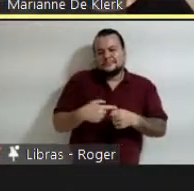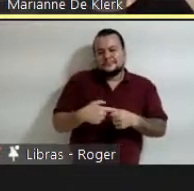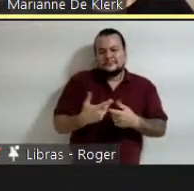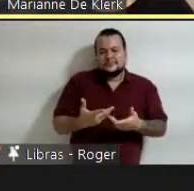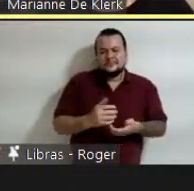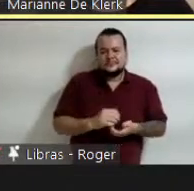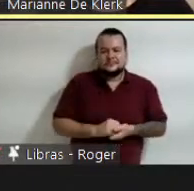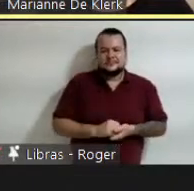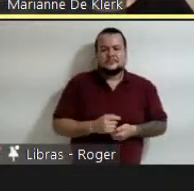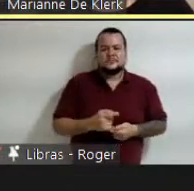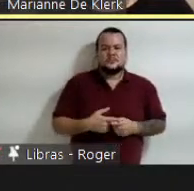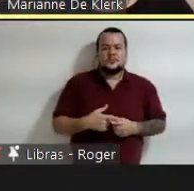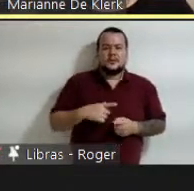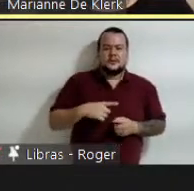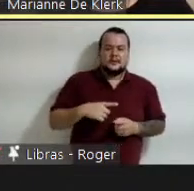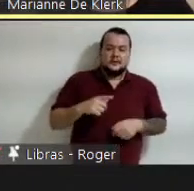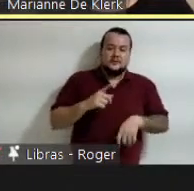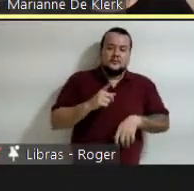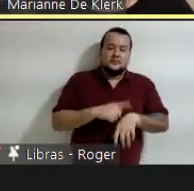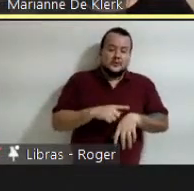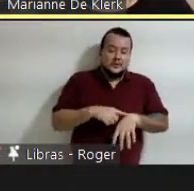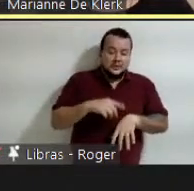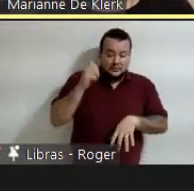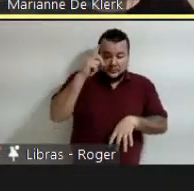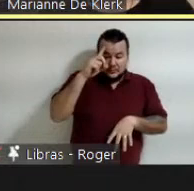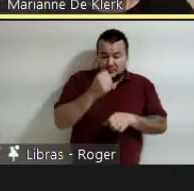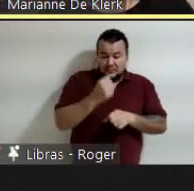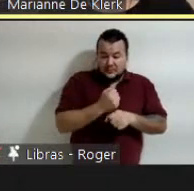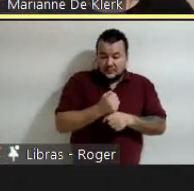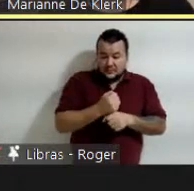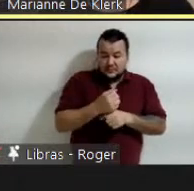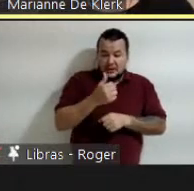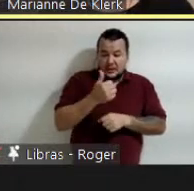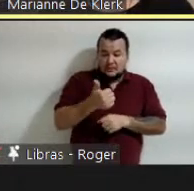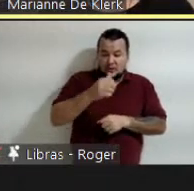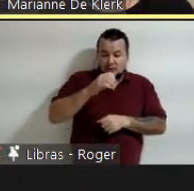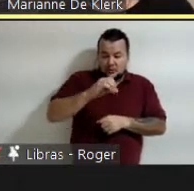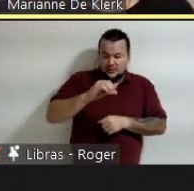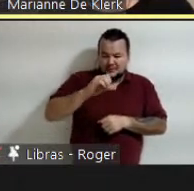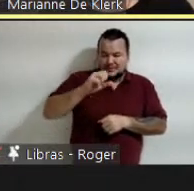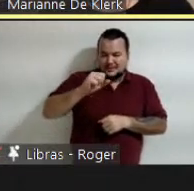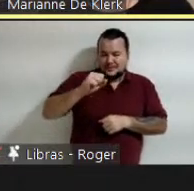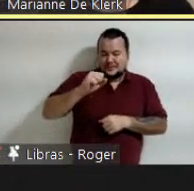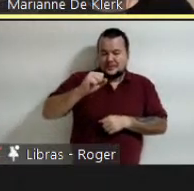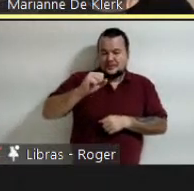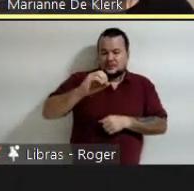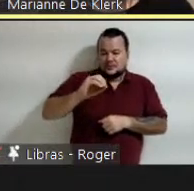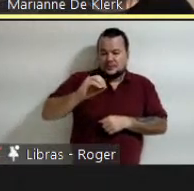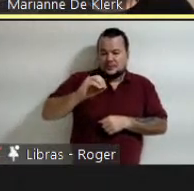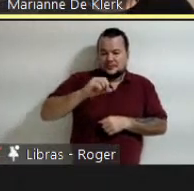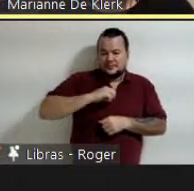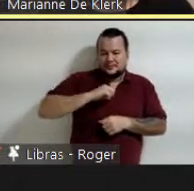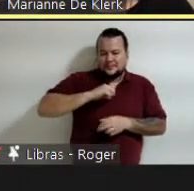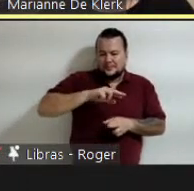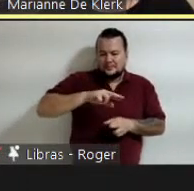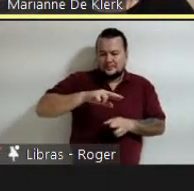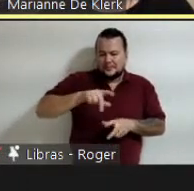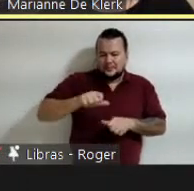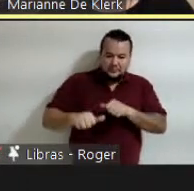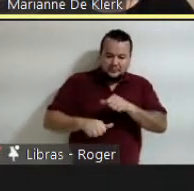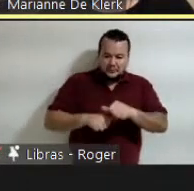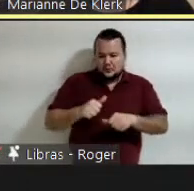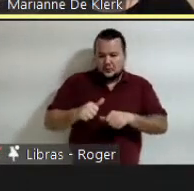80s onwards and had a lot of capital and retail flight from the center. But you can see the contrast between original and what is now